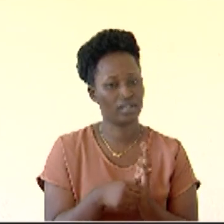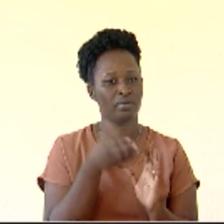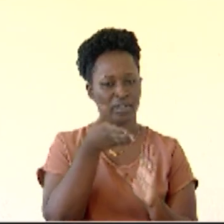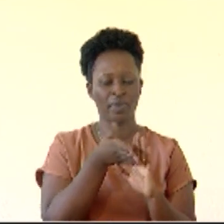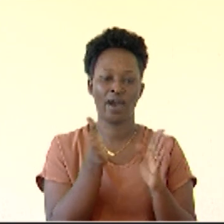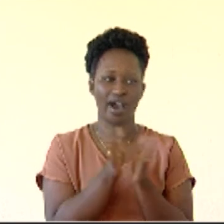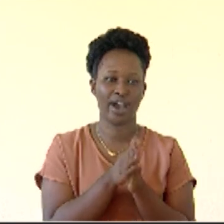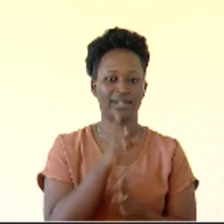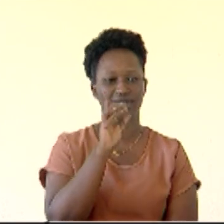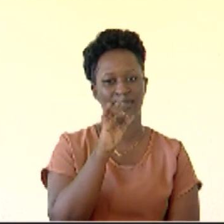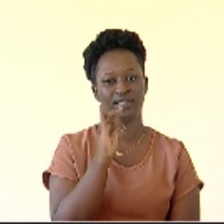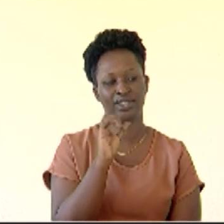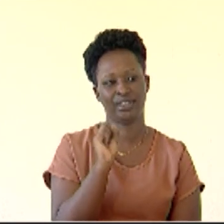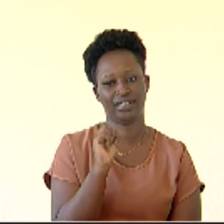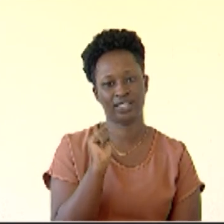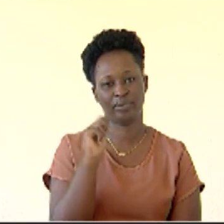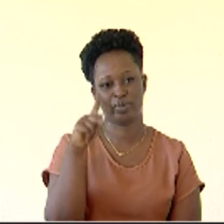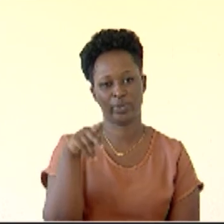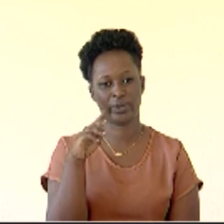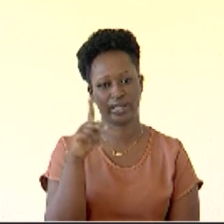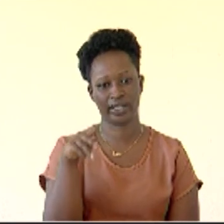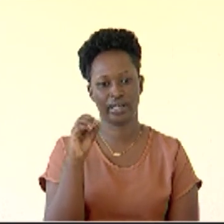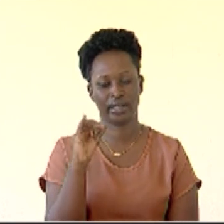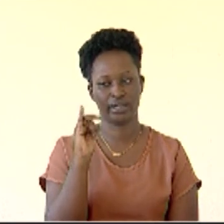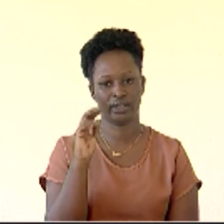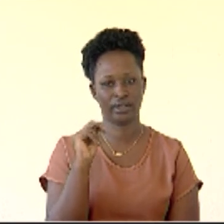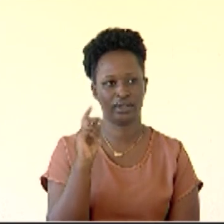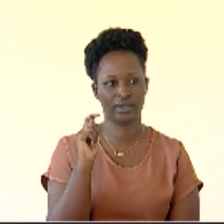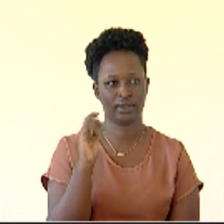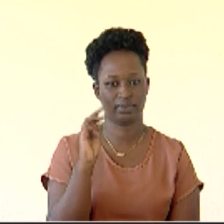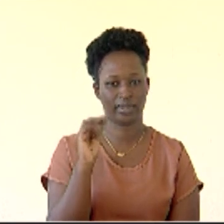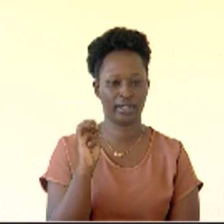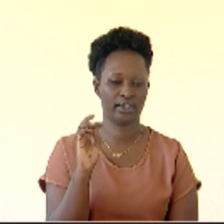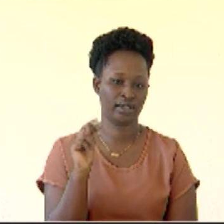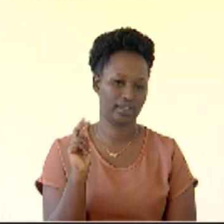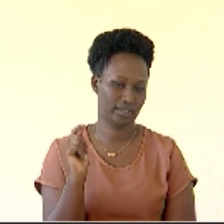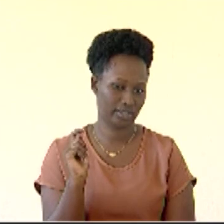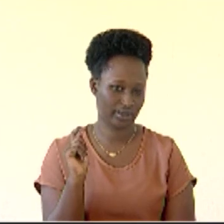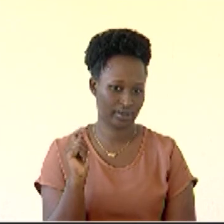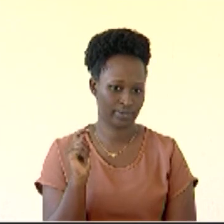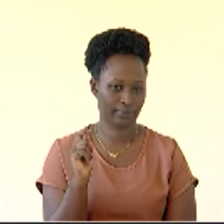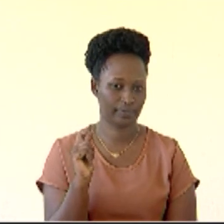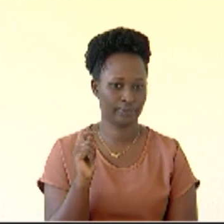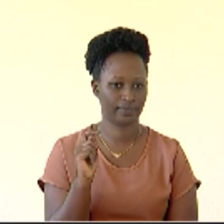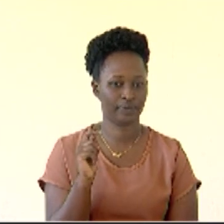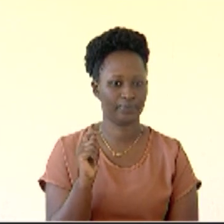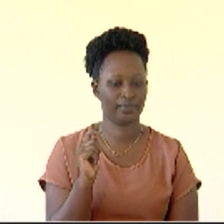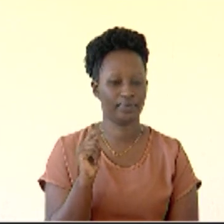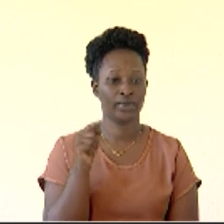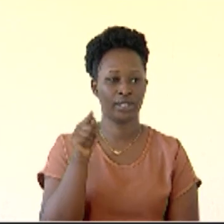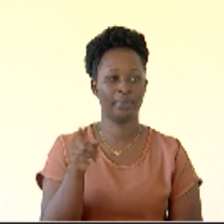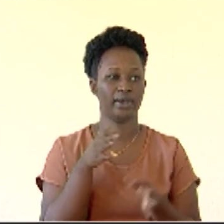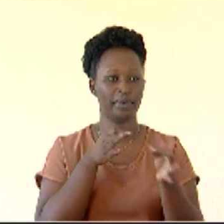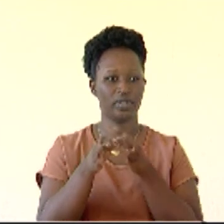I think you are following me very well on that lesson. Sexual problems or sexual dysfunction refers